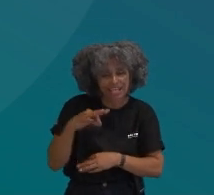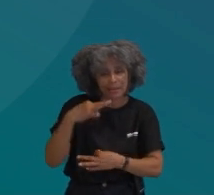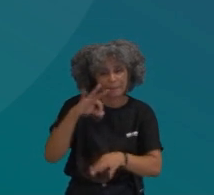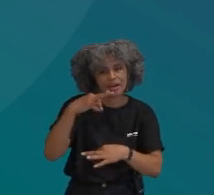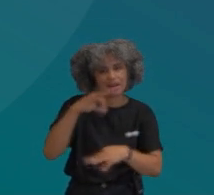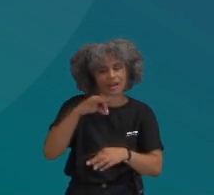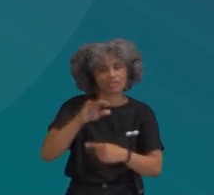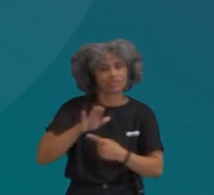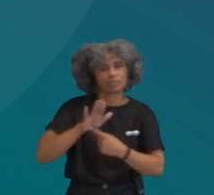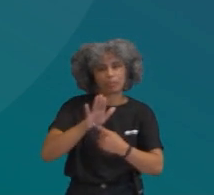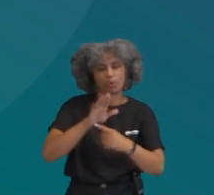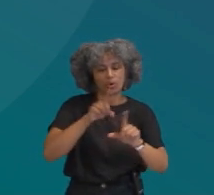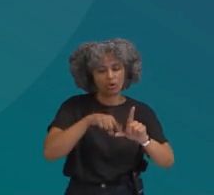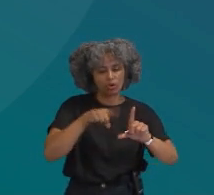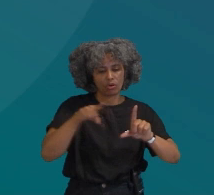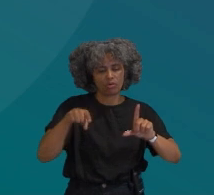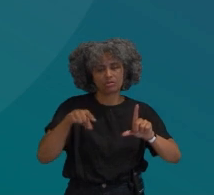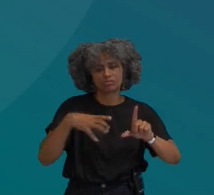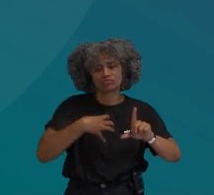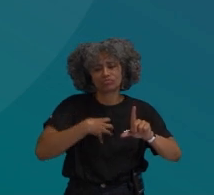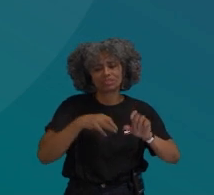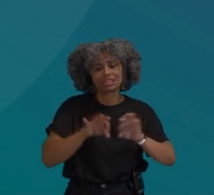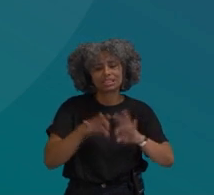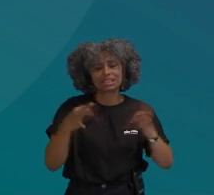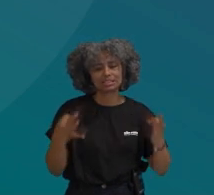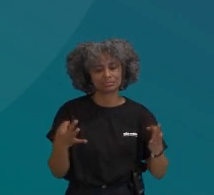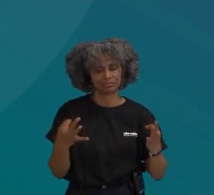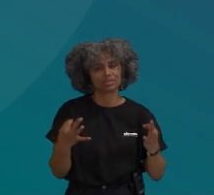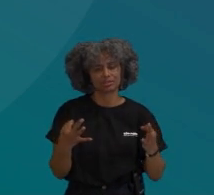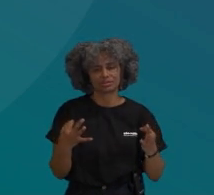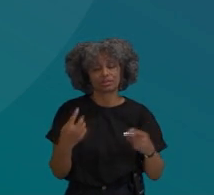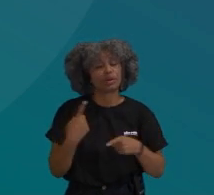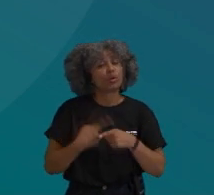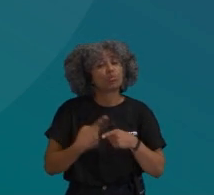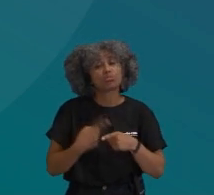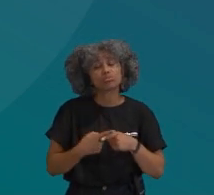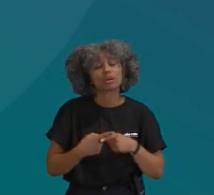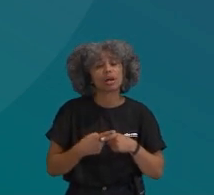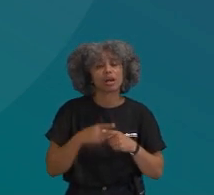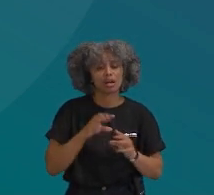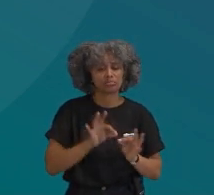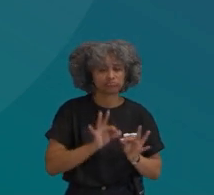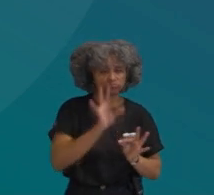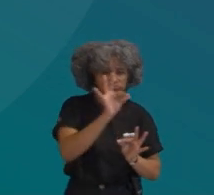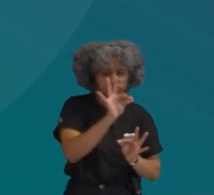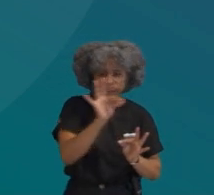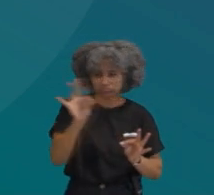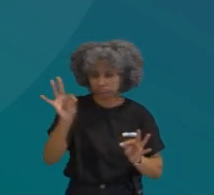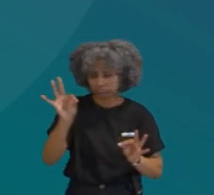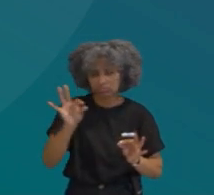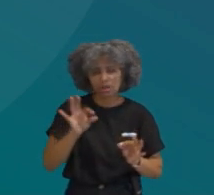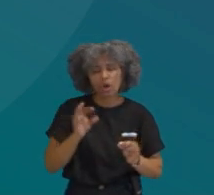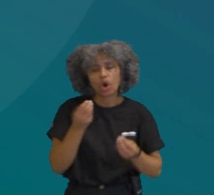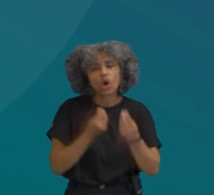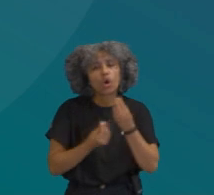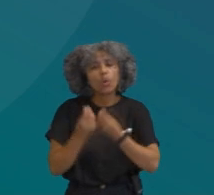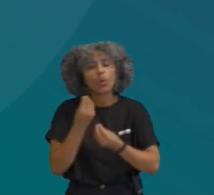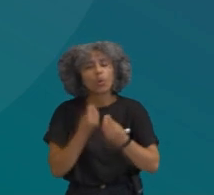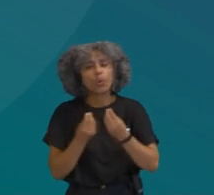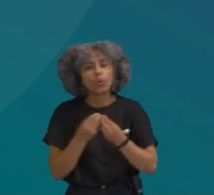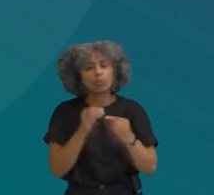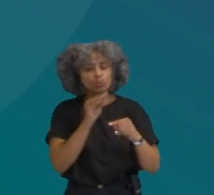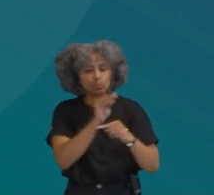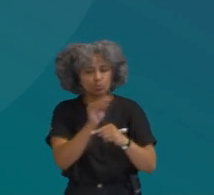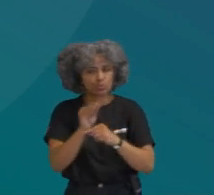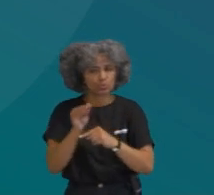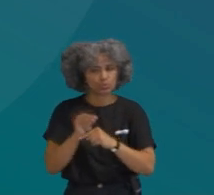indicators where we measure and figure out how are we maintaining our biodiversity. So, for example, the little maps on the top will